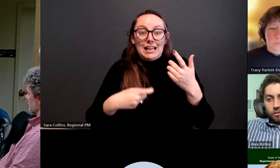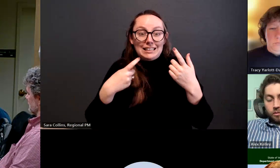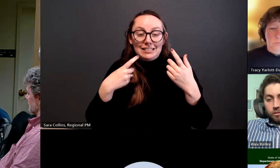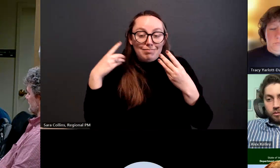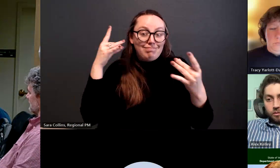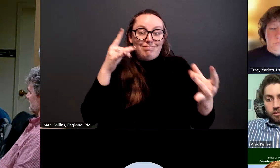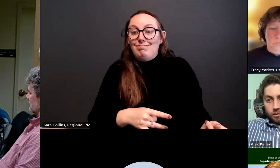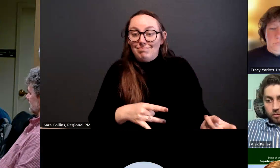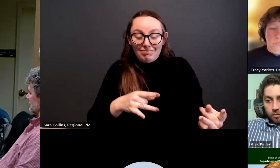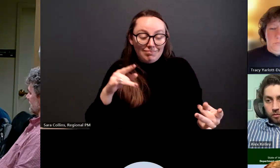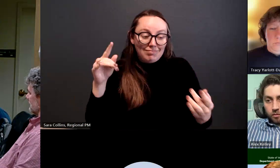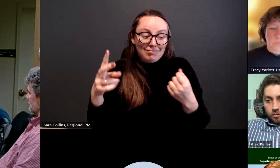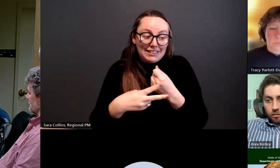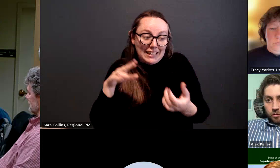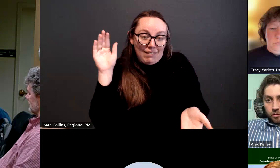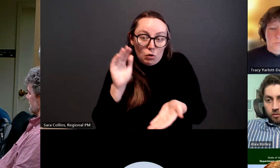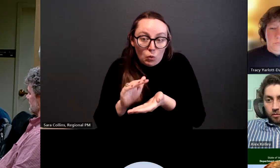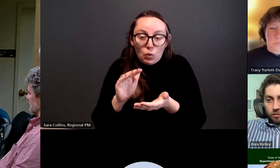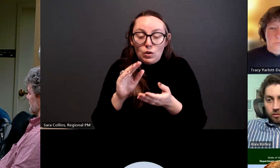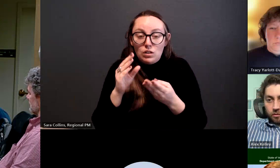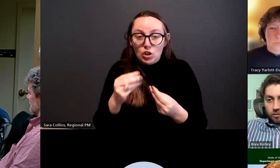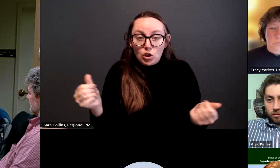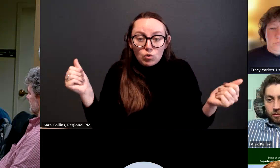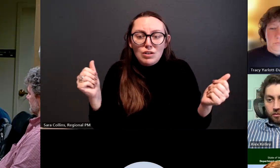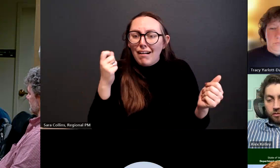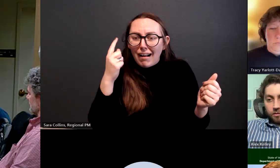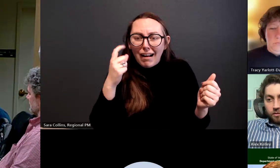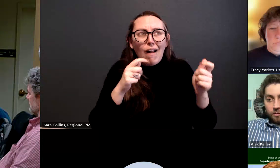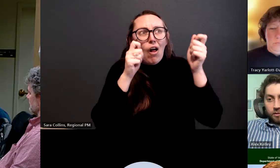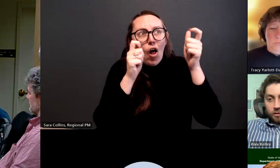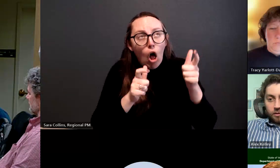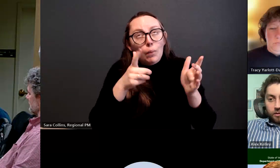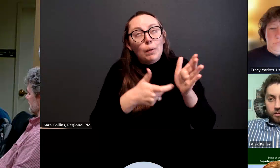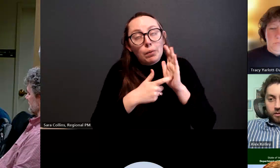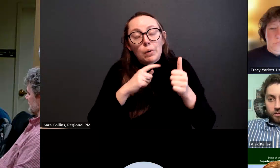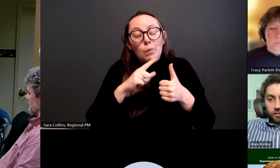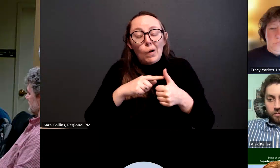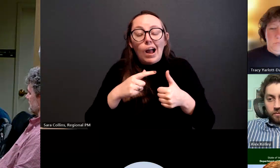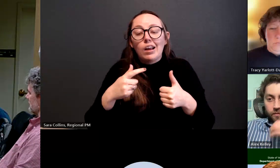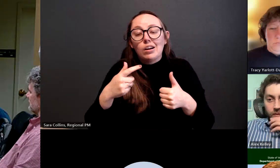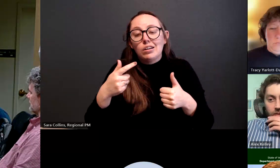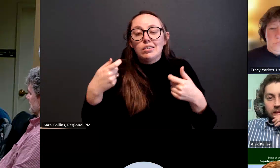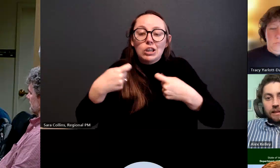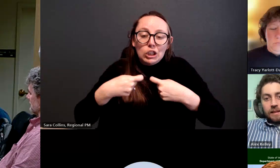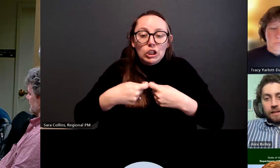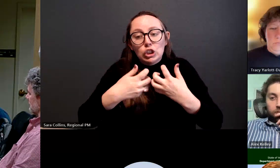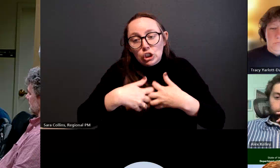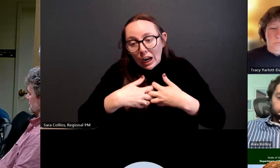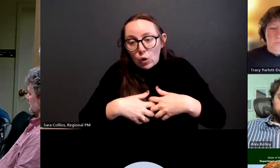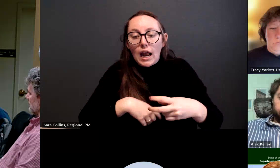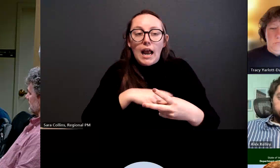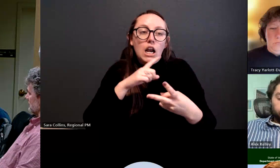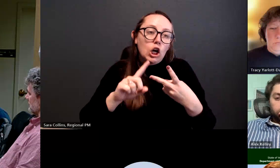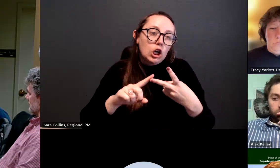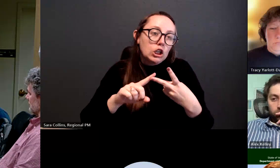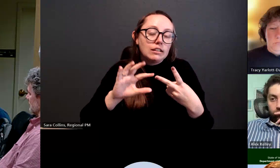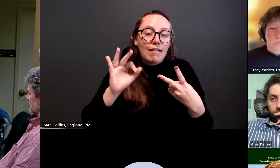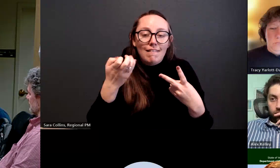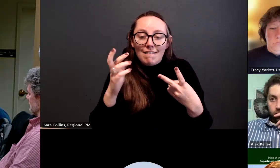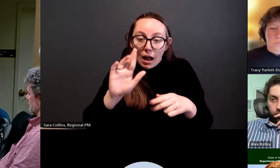solution? Because they're all going to need generators, they're all going to need fiber backhaul or microwave backhaul. But then the